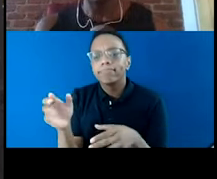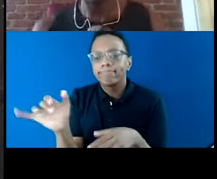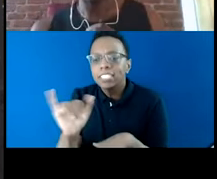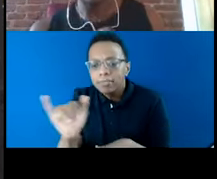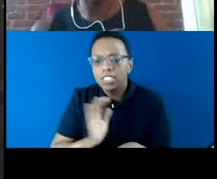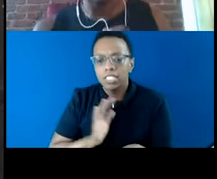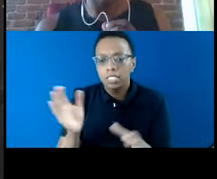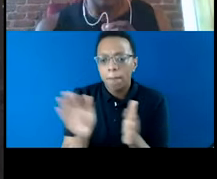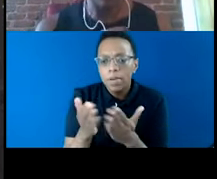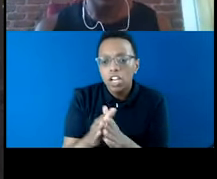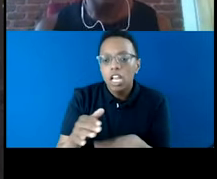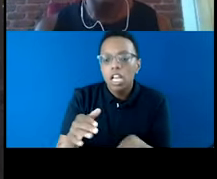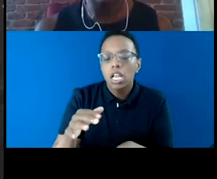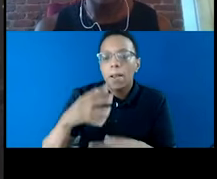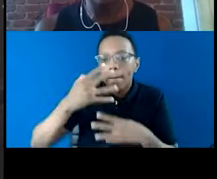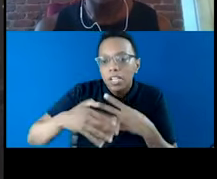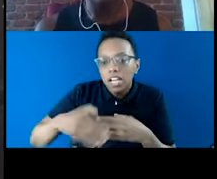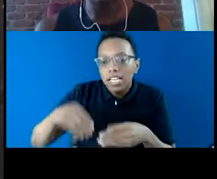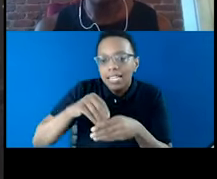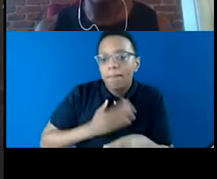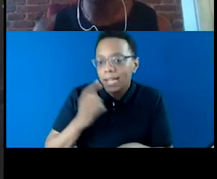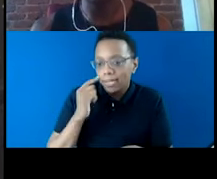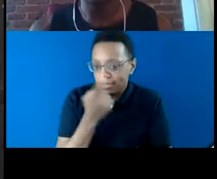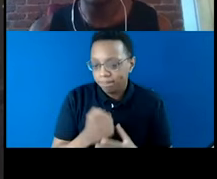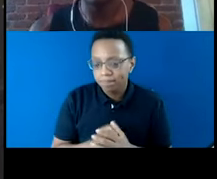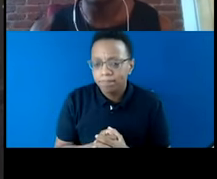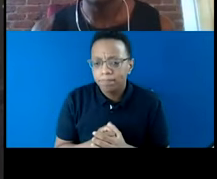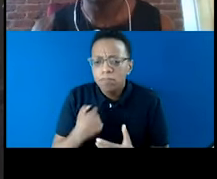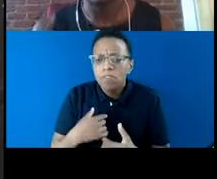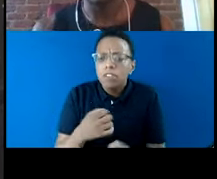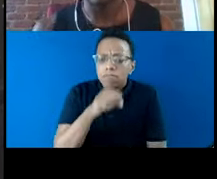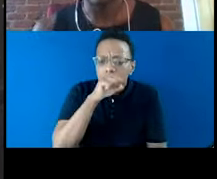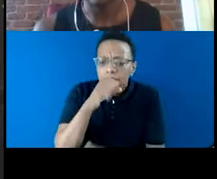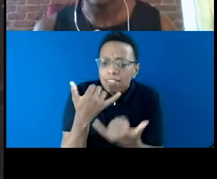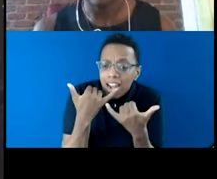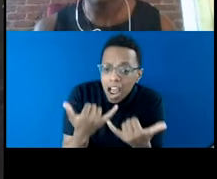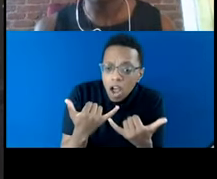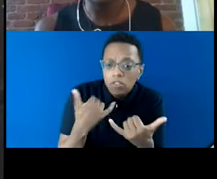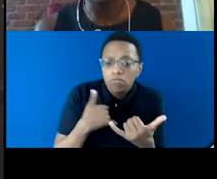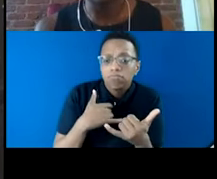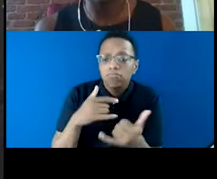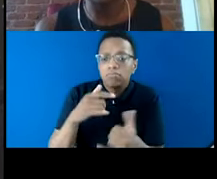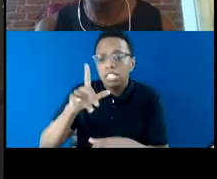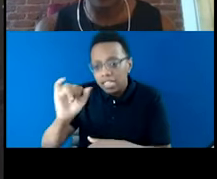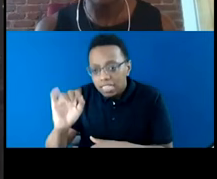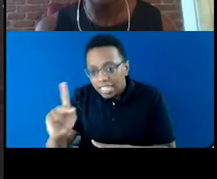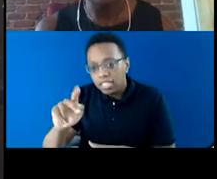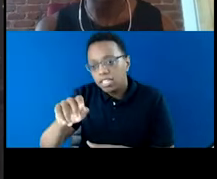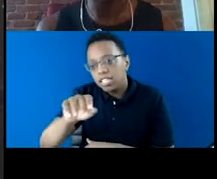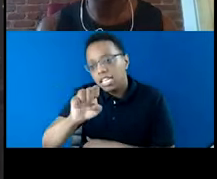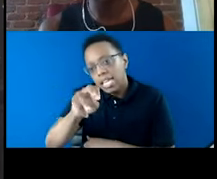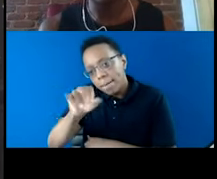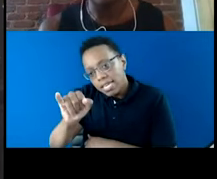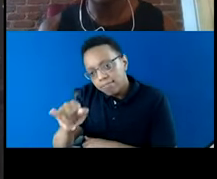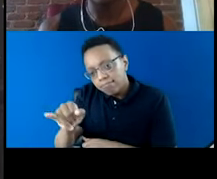So what I would love now is for everyone to go to the link that Emmy has dropped in the chat